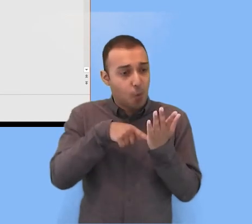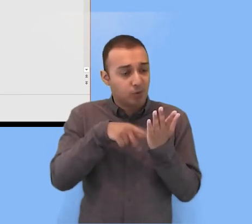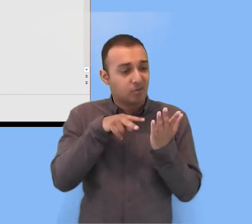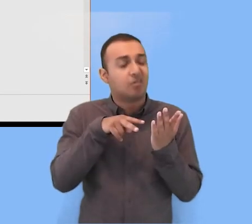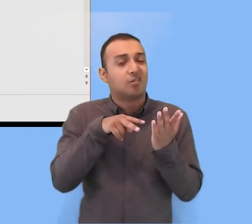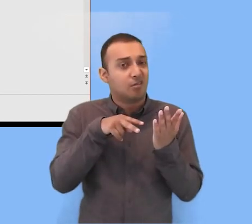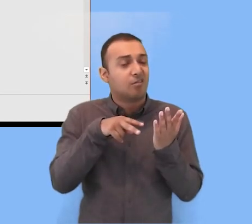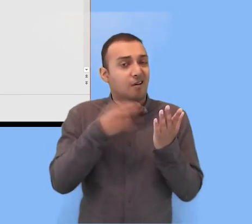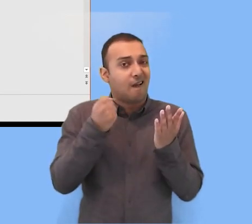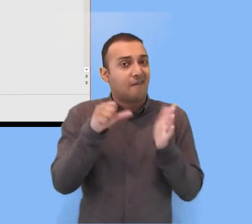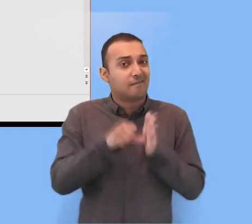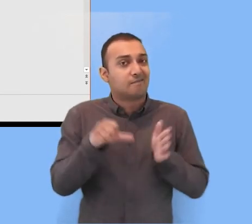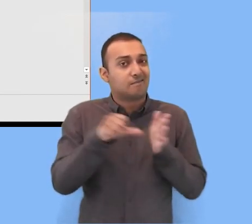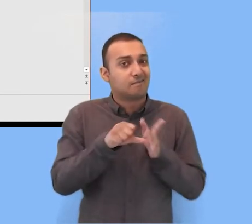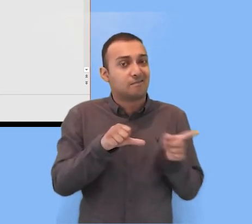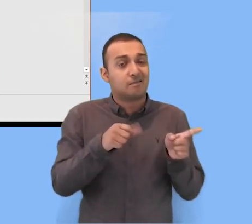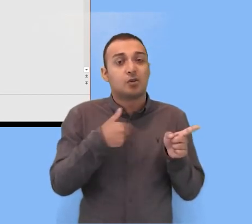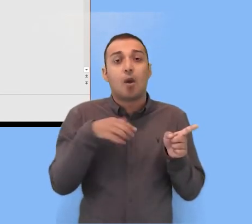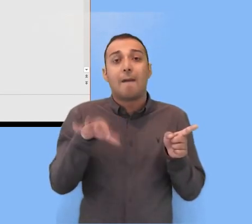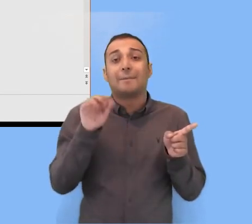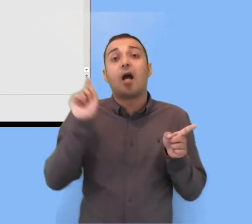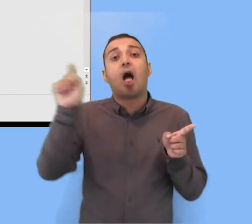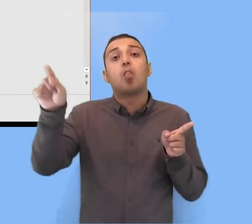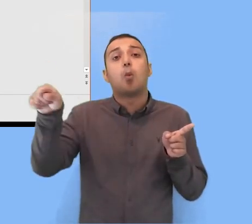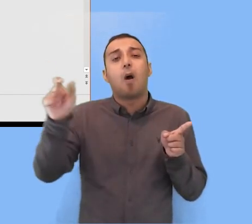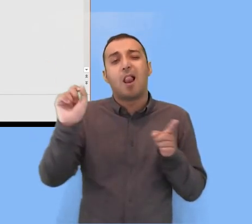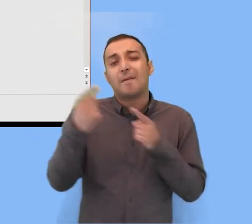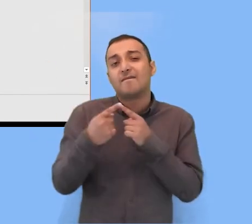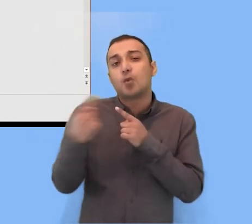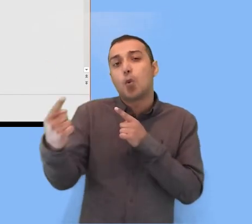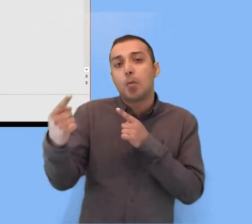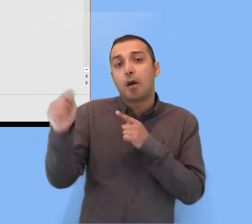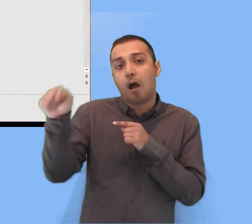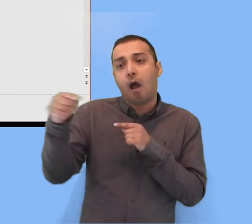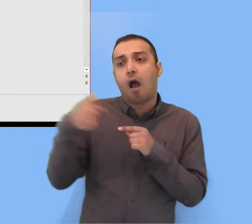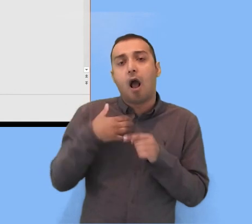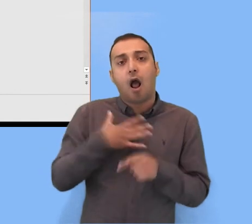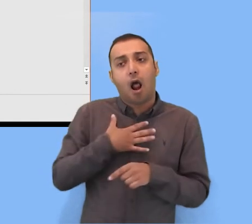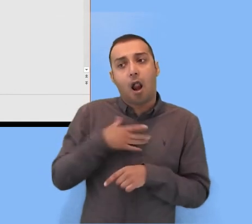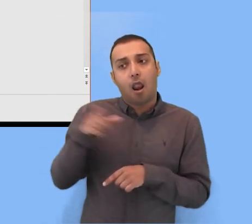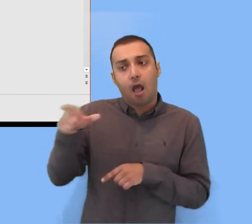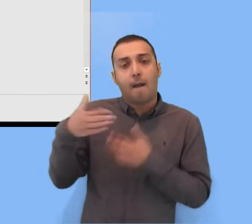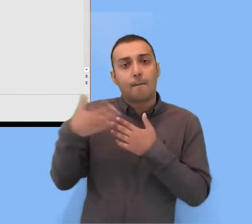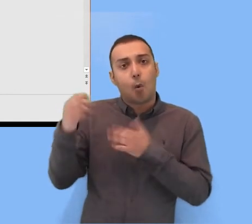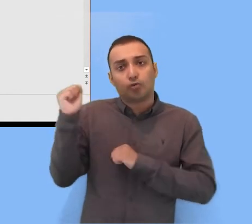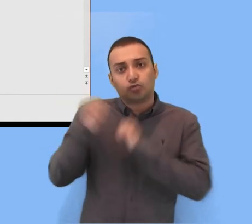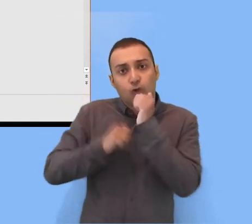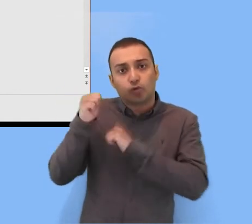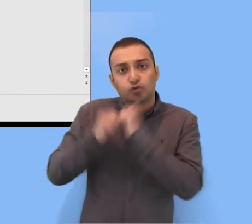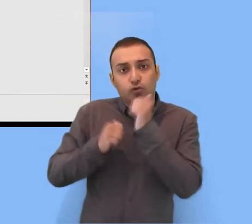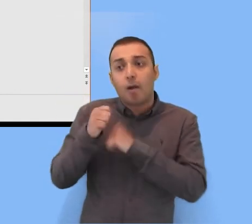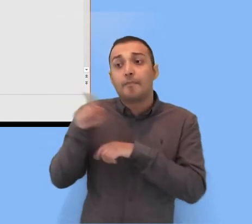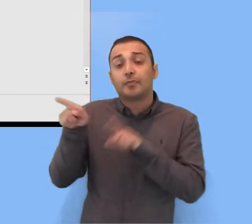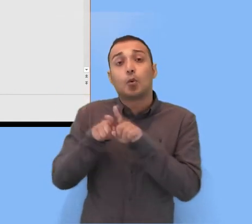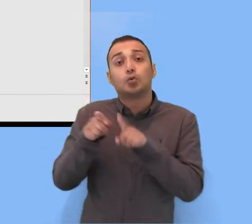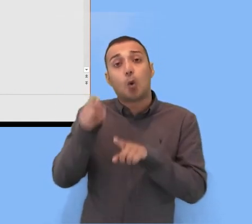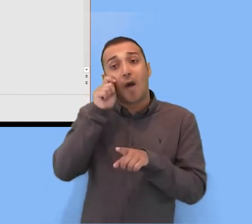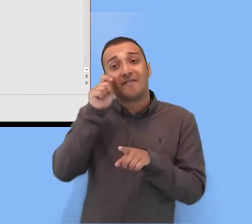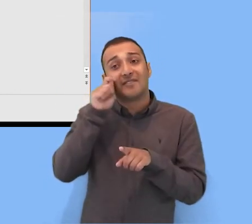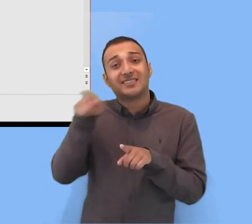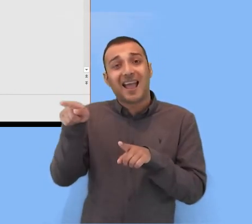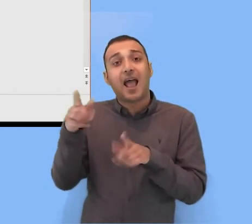away. I like how it's a bit more structured. They had their themes up to see, and it was rated good by